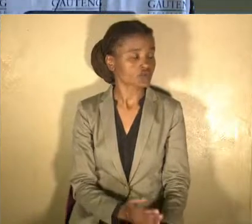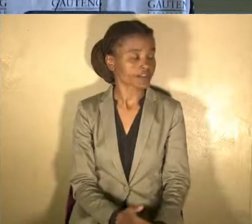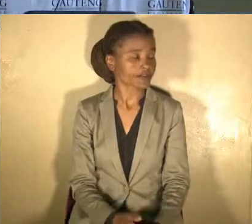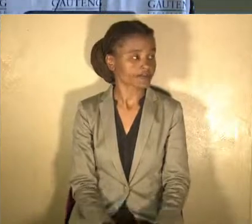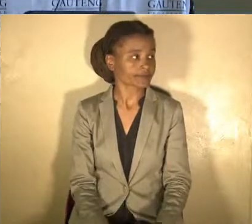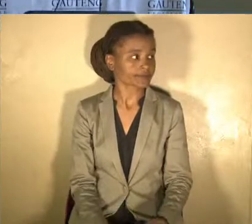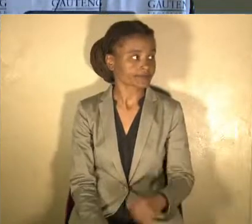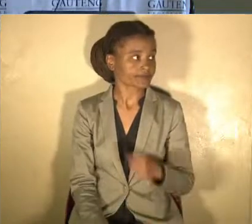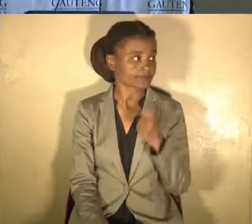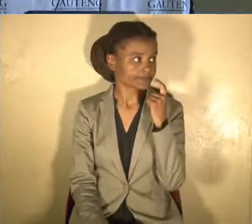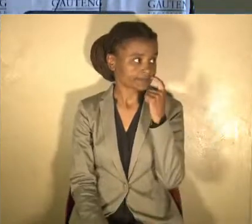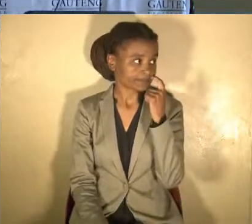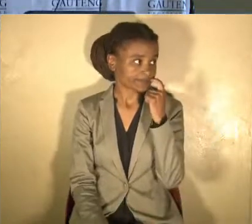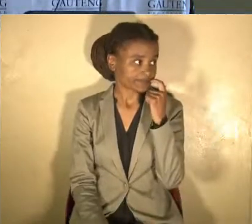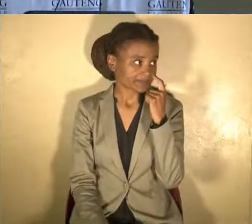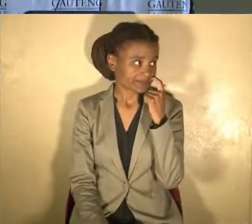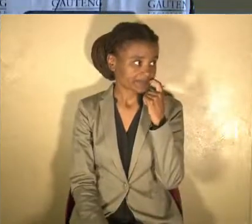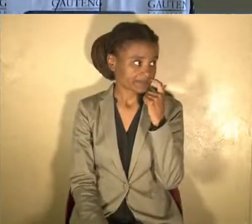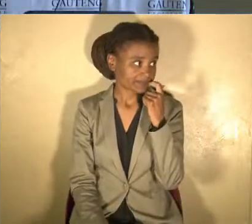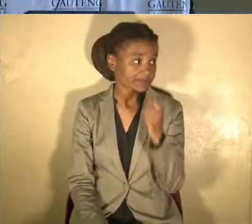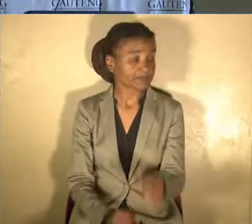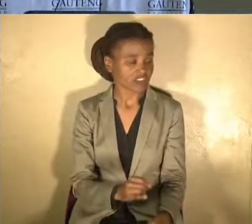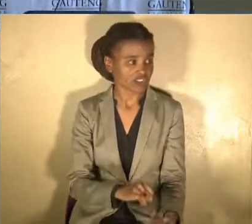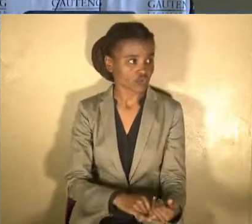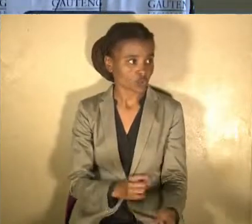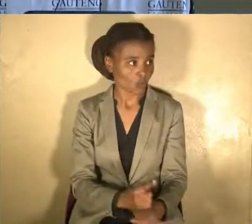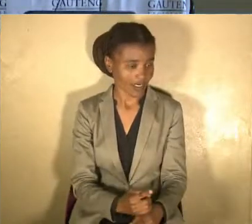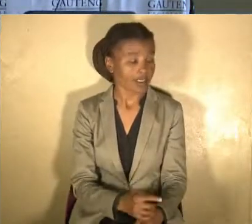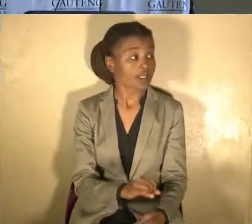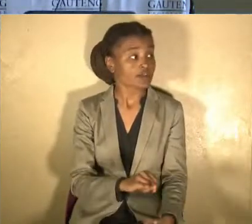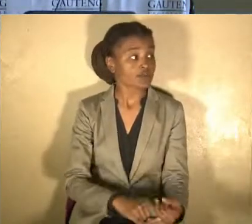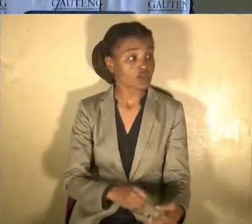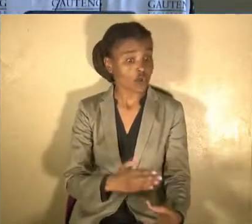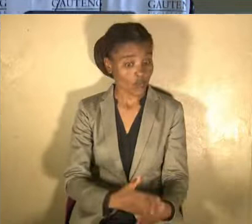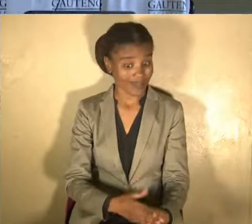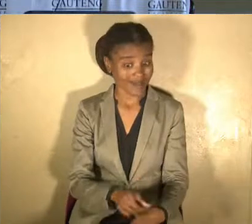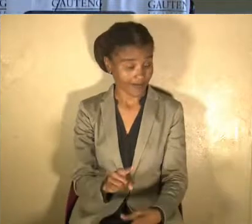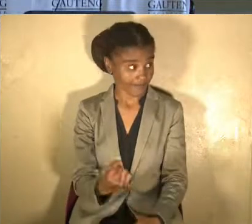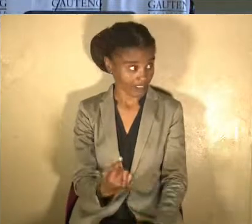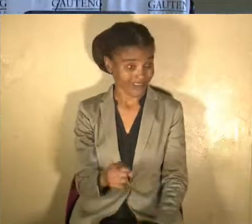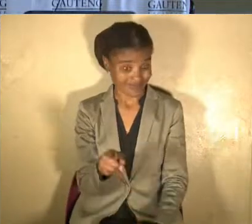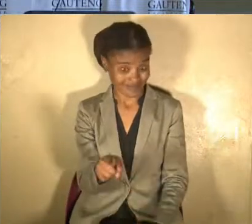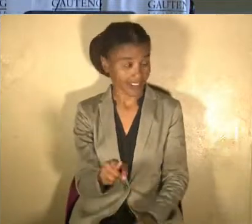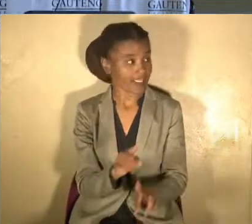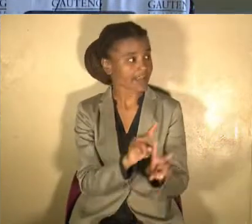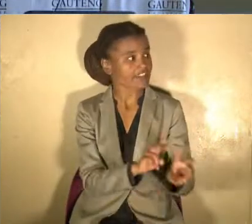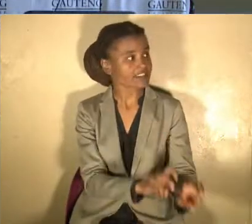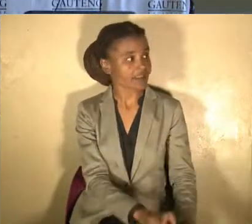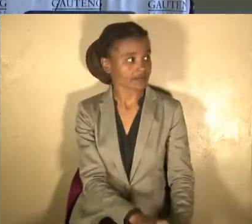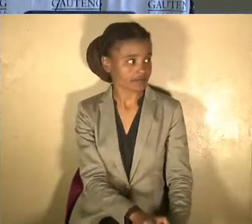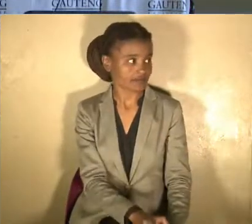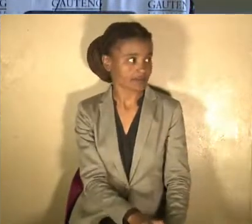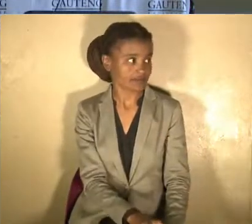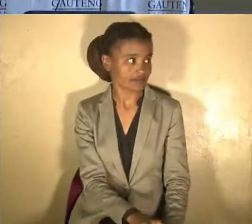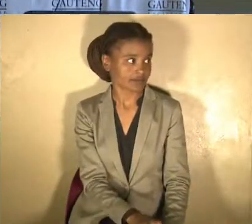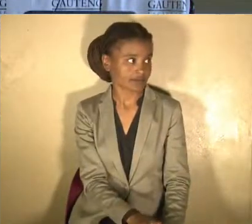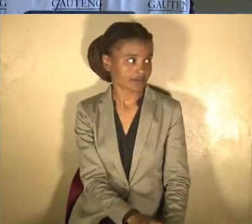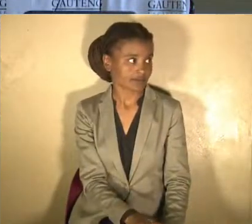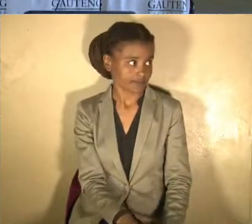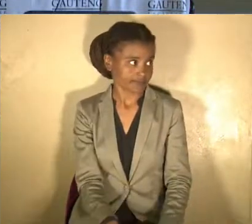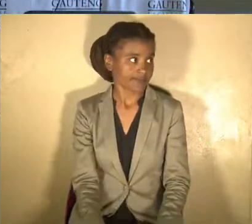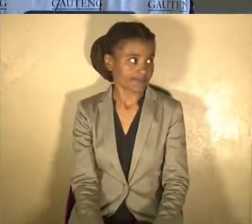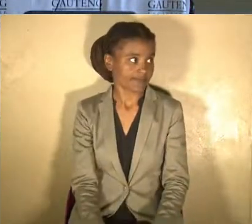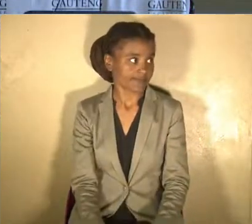Bafeletse? Okay. Ntate Mishaka o butsitse hape ka taba ya backlog ya di cases ko